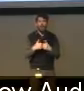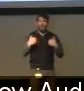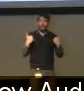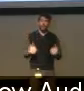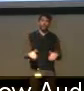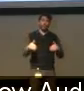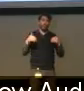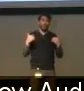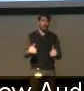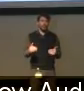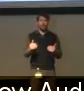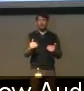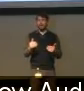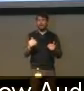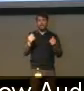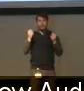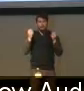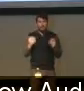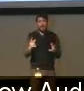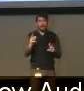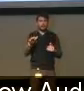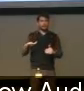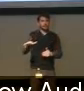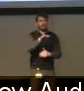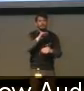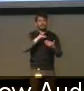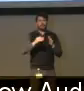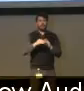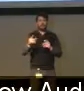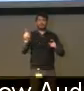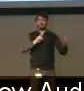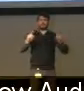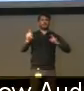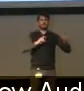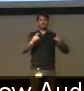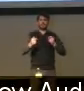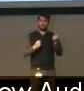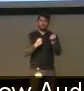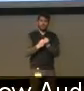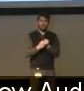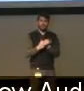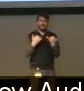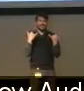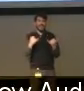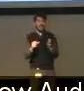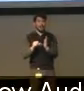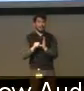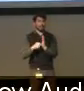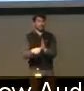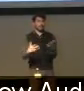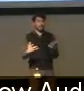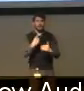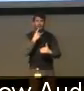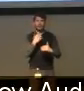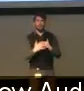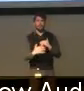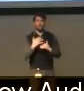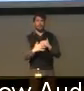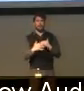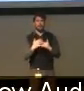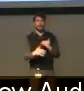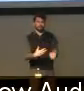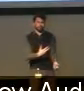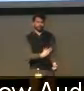of support, as we've said before, from the community. One thing that I would highlight today is blood donation. And I think those that are able to